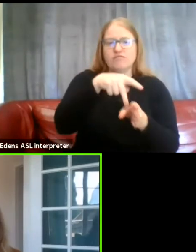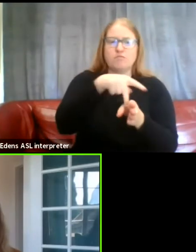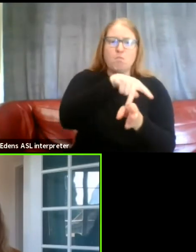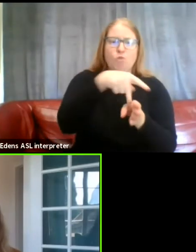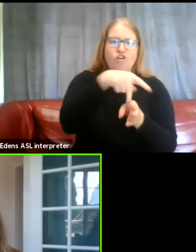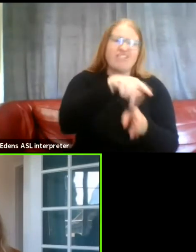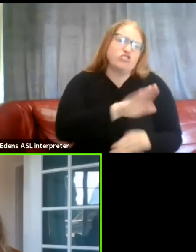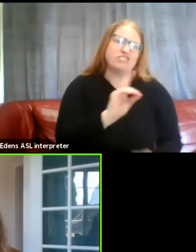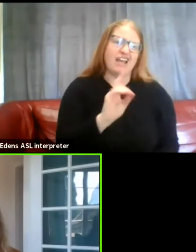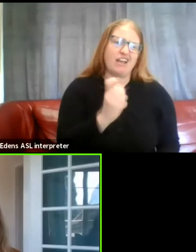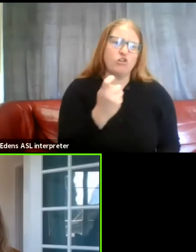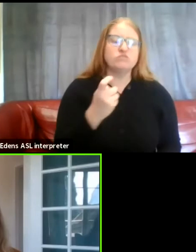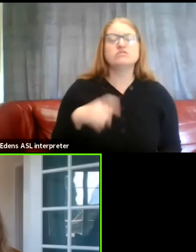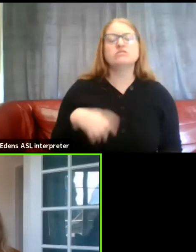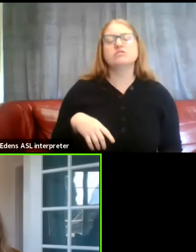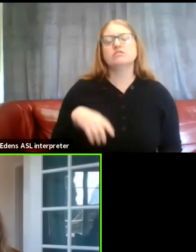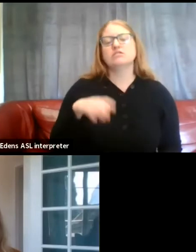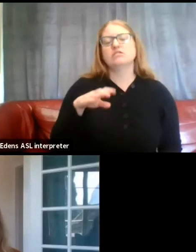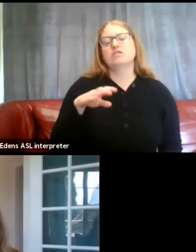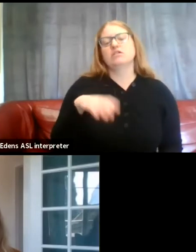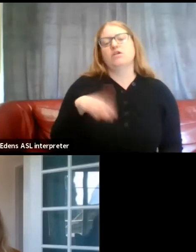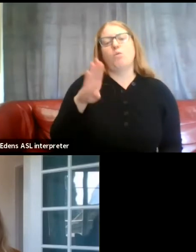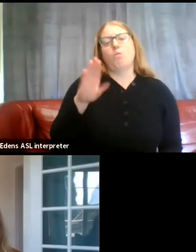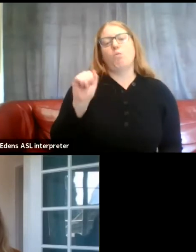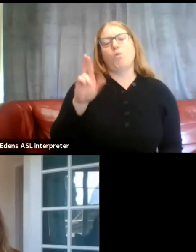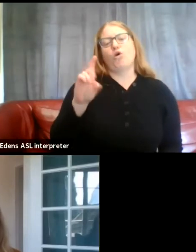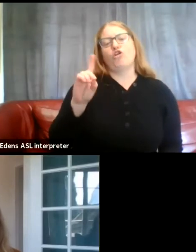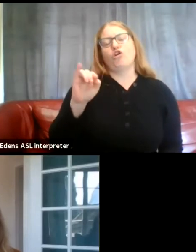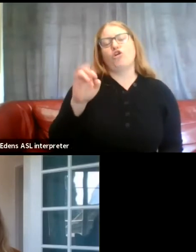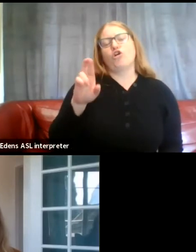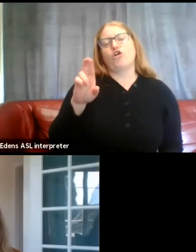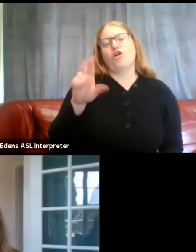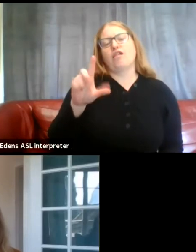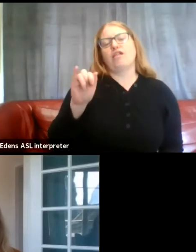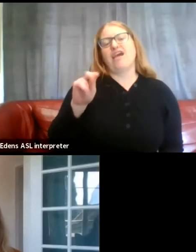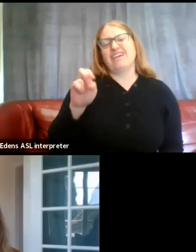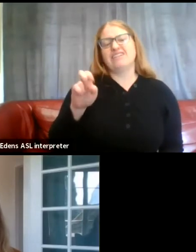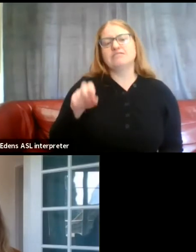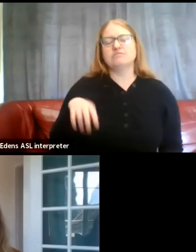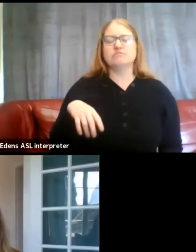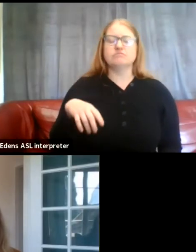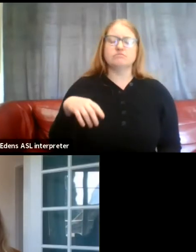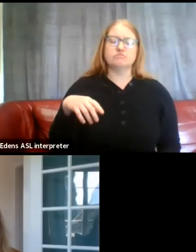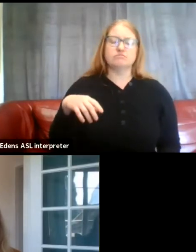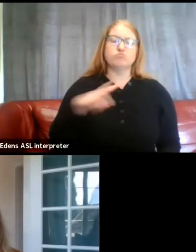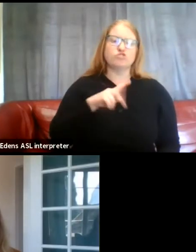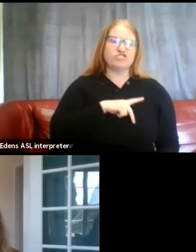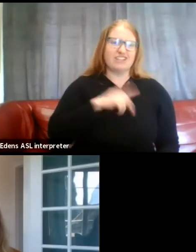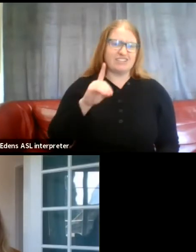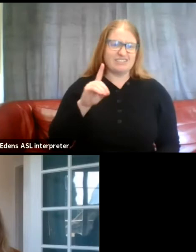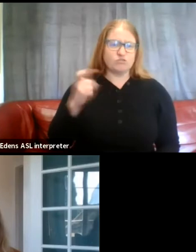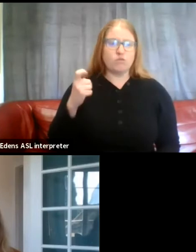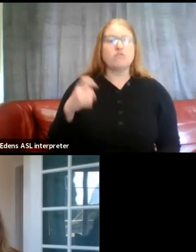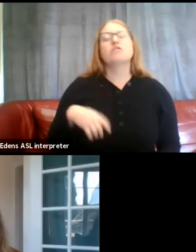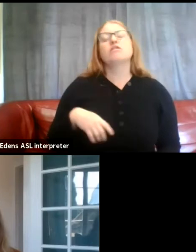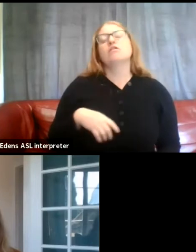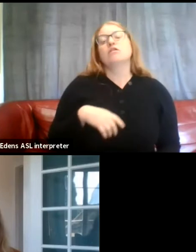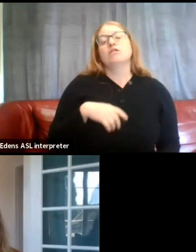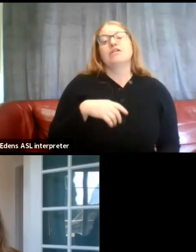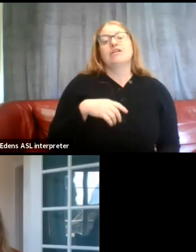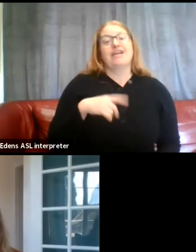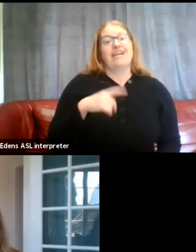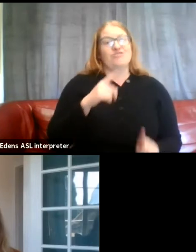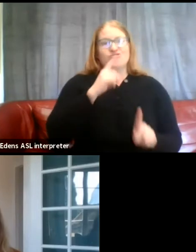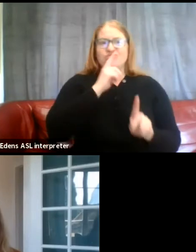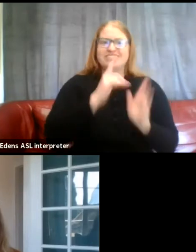with. And the Jewishness of it, which plays into it because she is a very specific character and one that